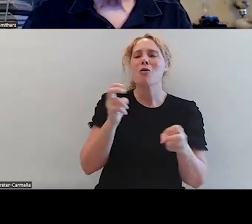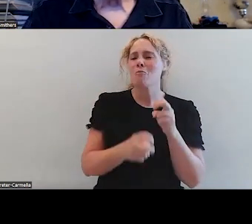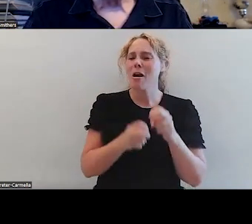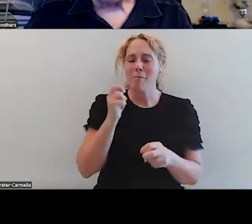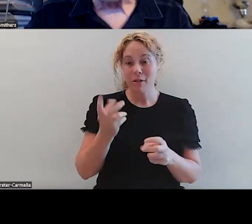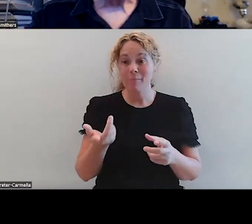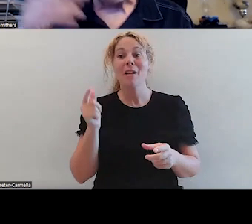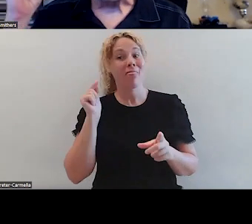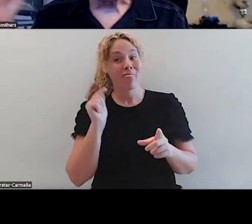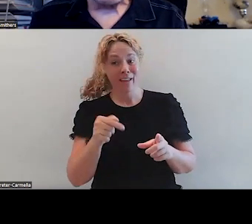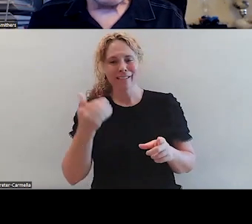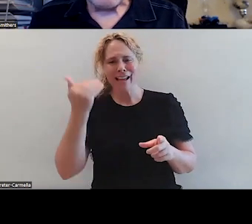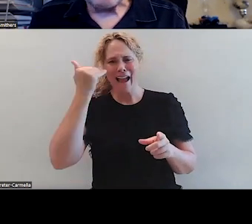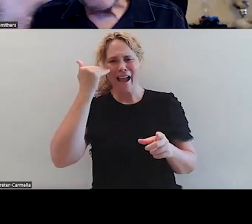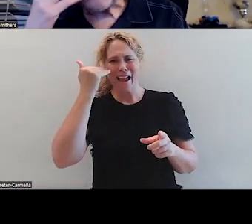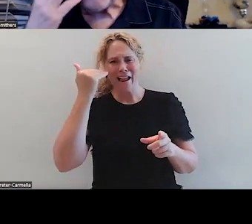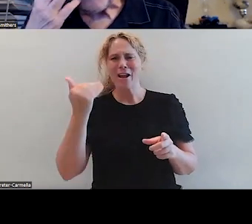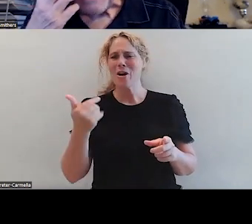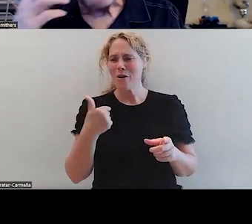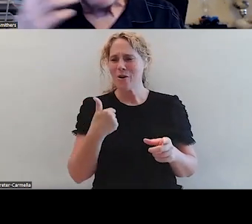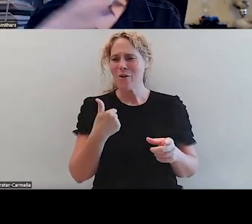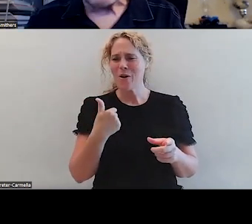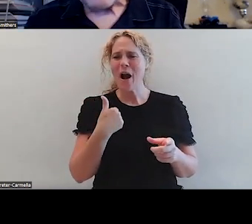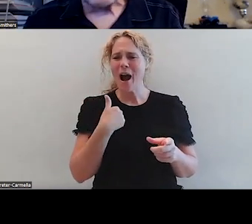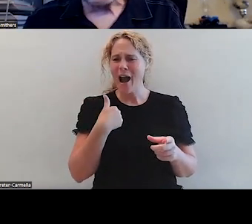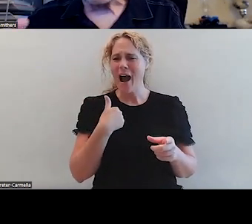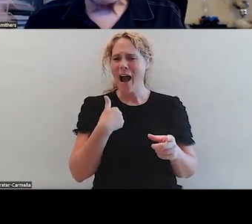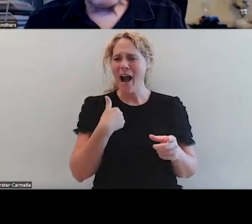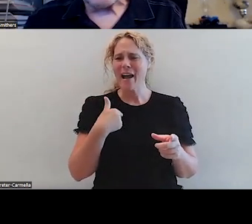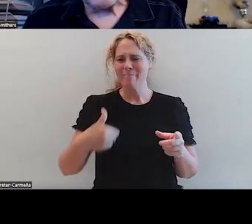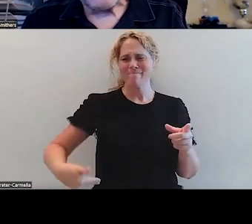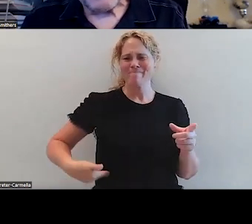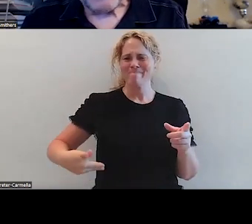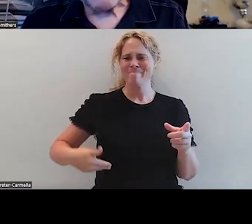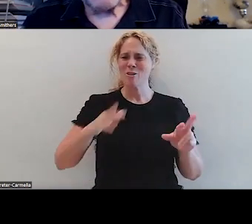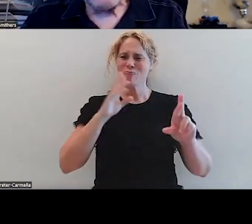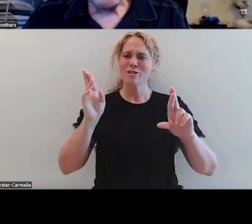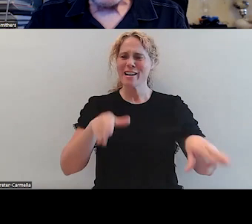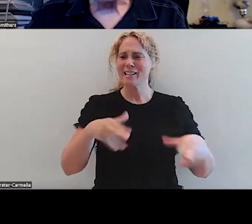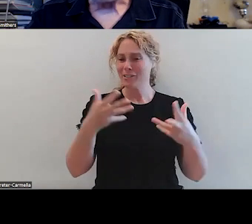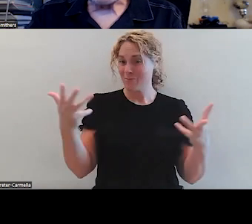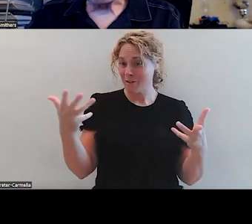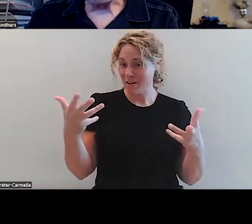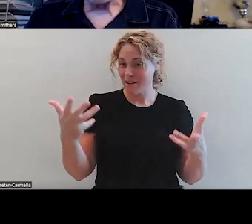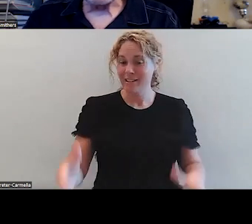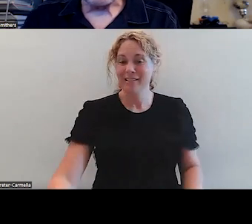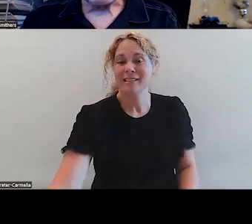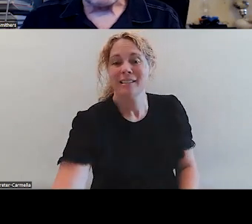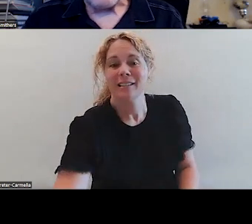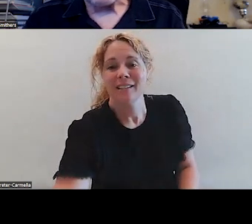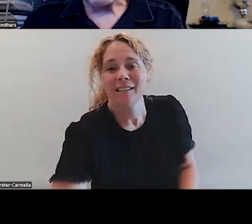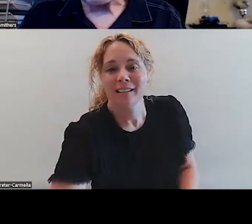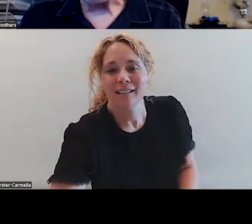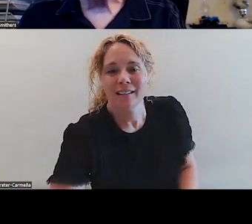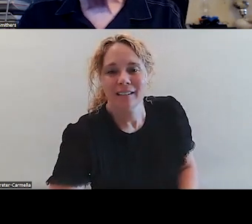So this is, I know, I have a gut reaction. The first reaction that I had But